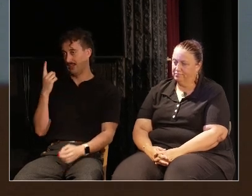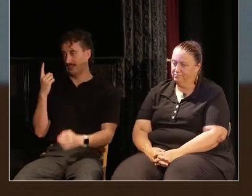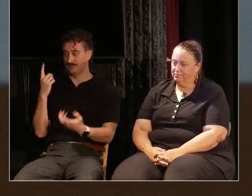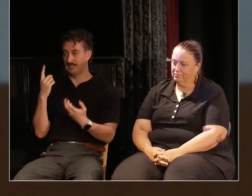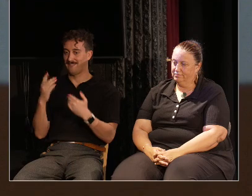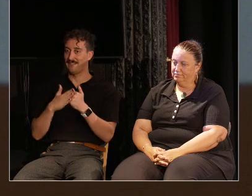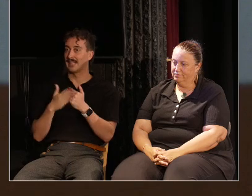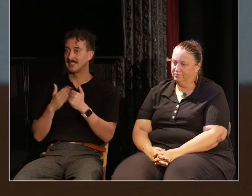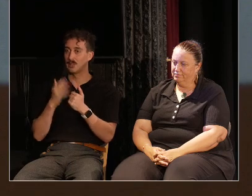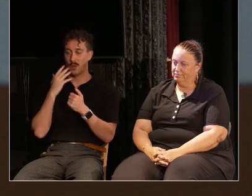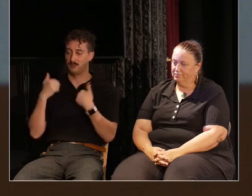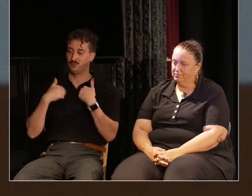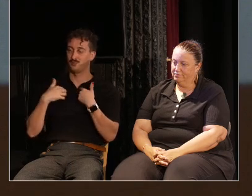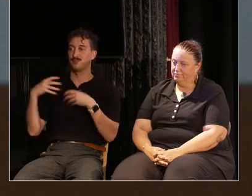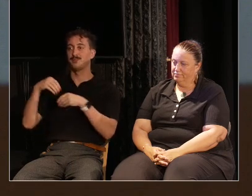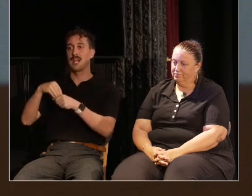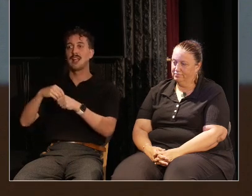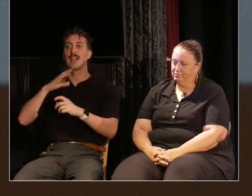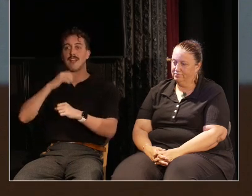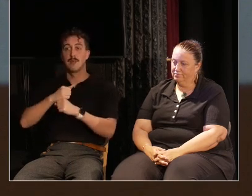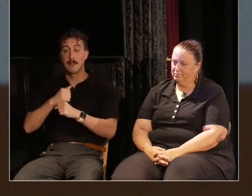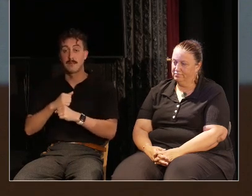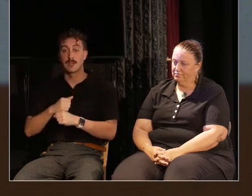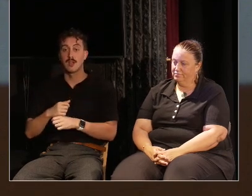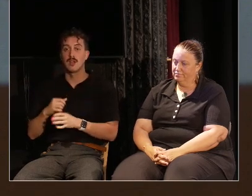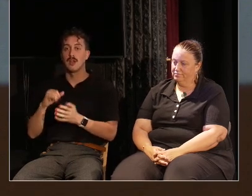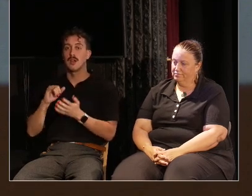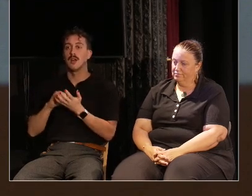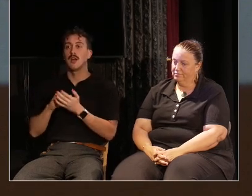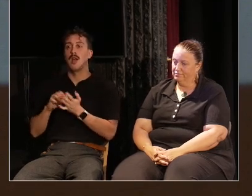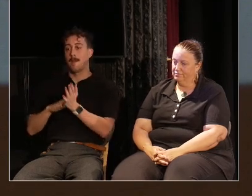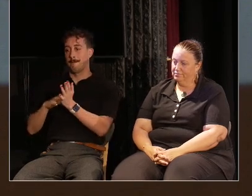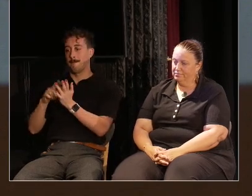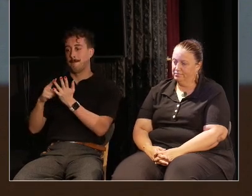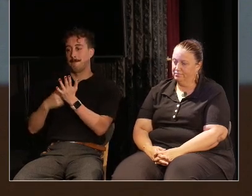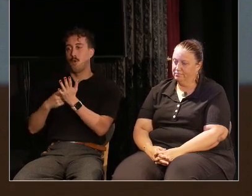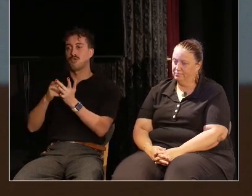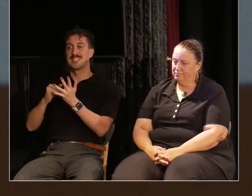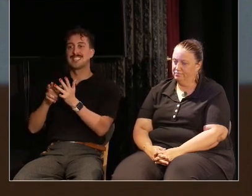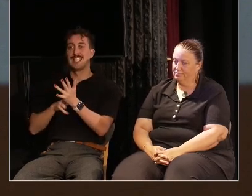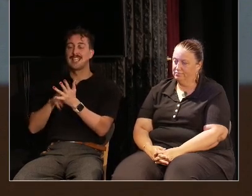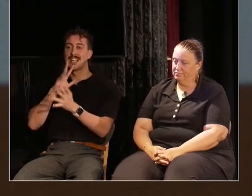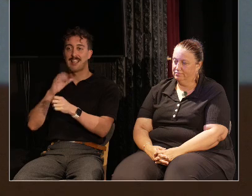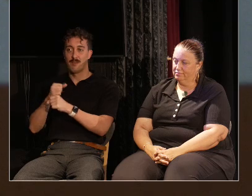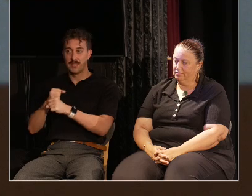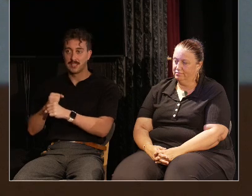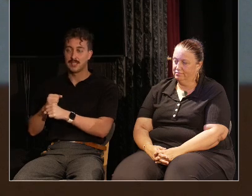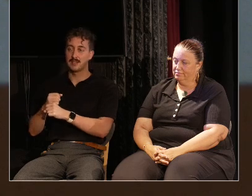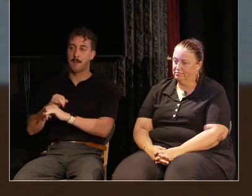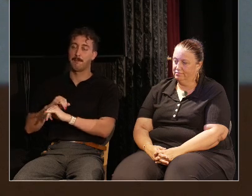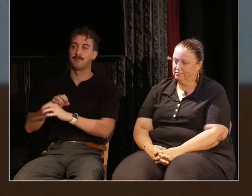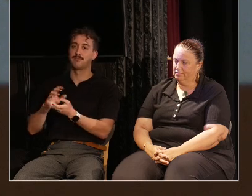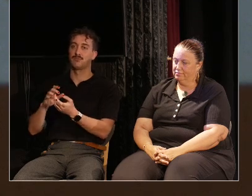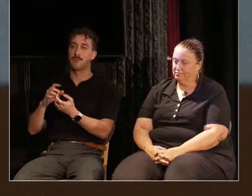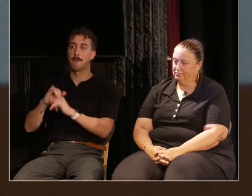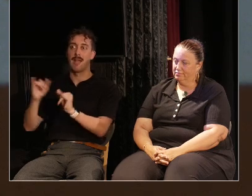would say to you that the Morrison government made a very bad attempt to play around here, and we stopped that, as